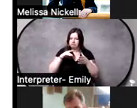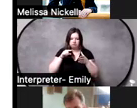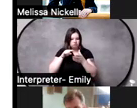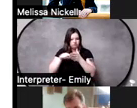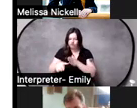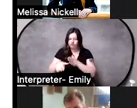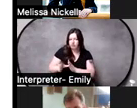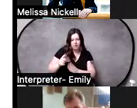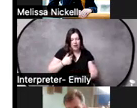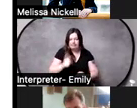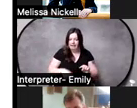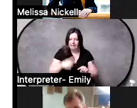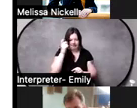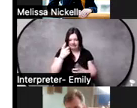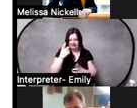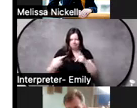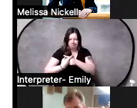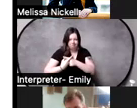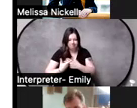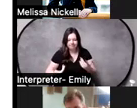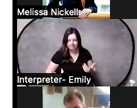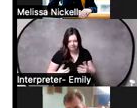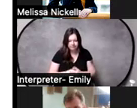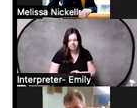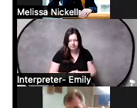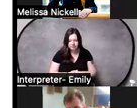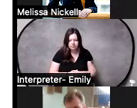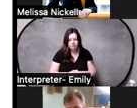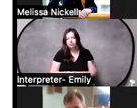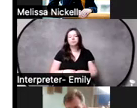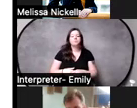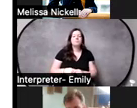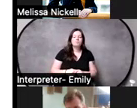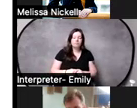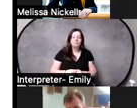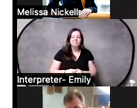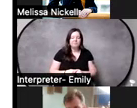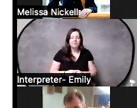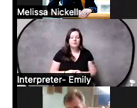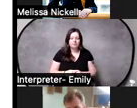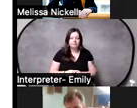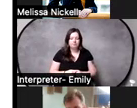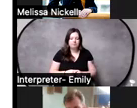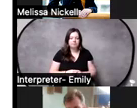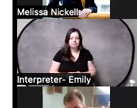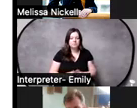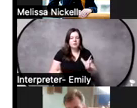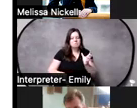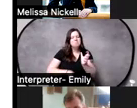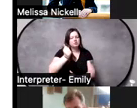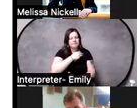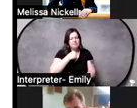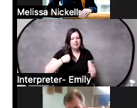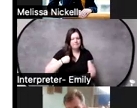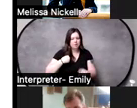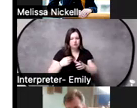So in practice, I think the members, study section members, probably spend most of their time, if not all their time, only reading